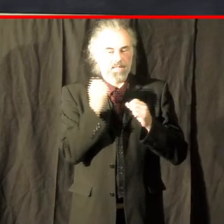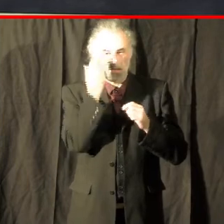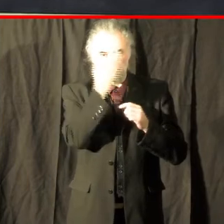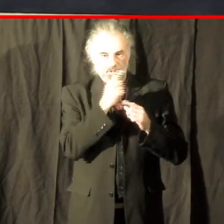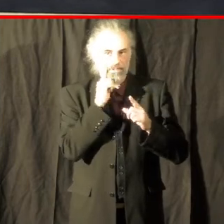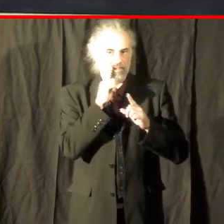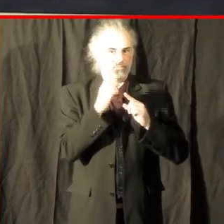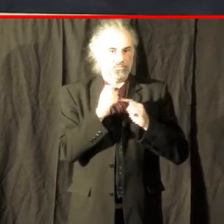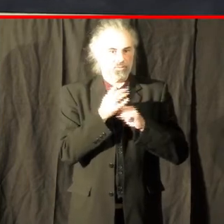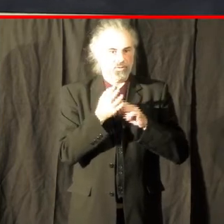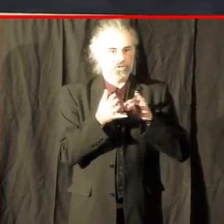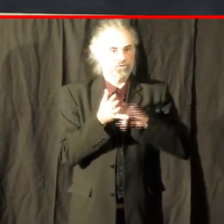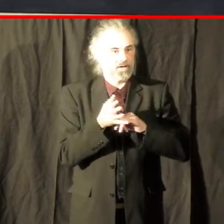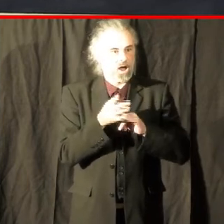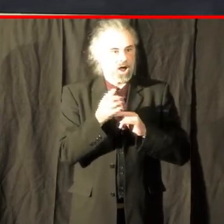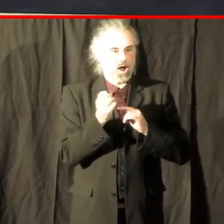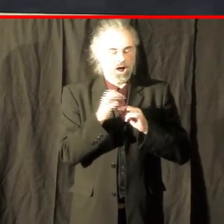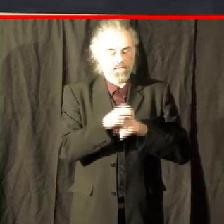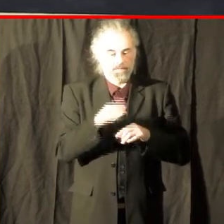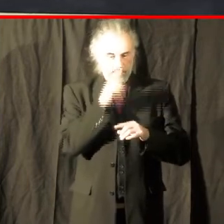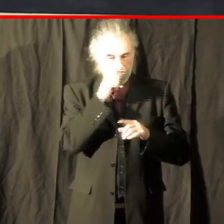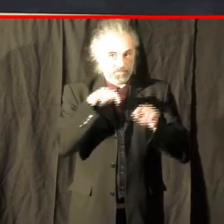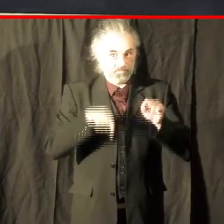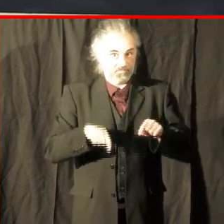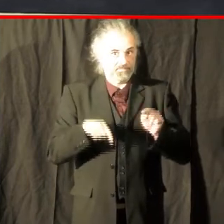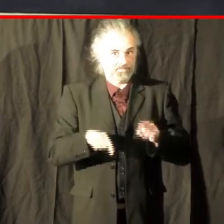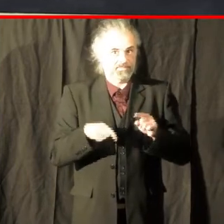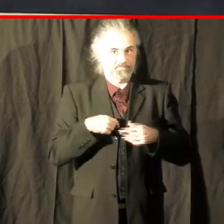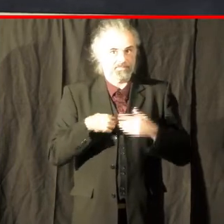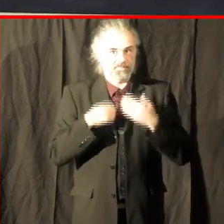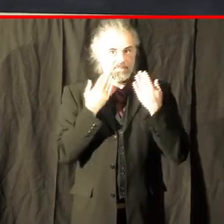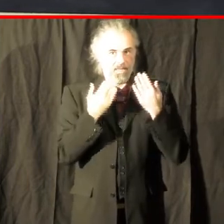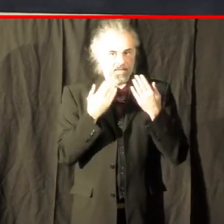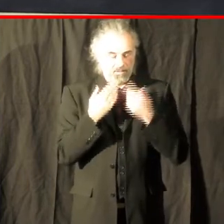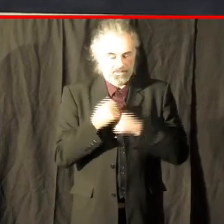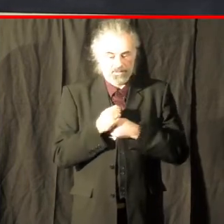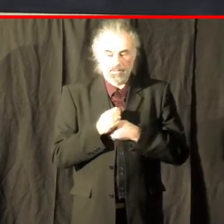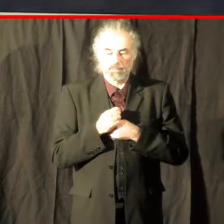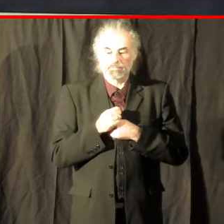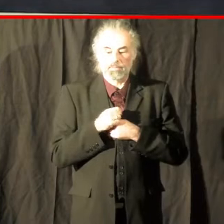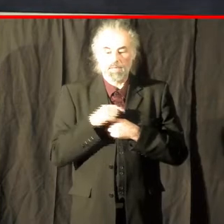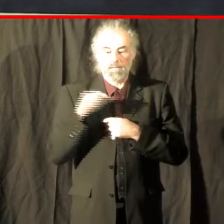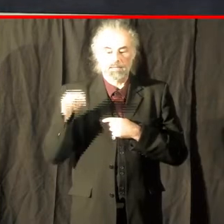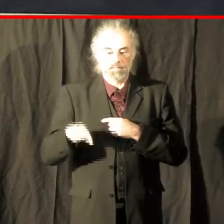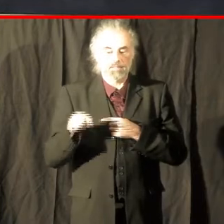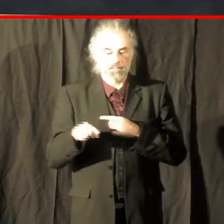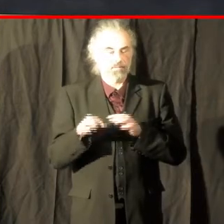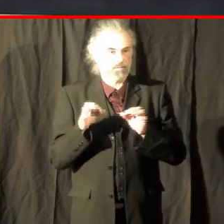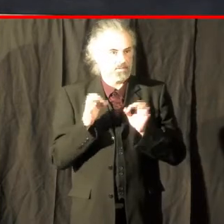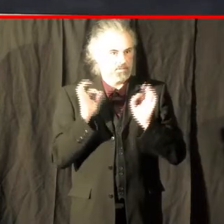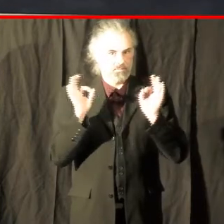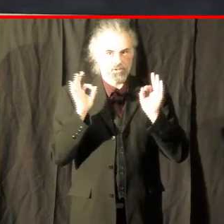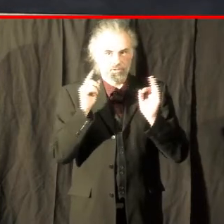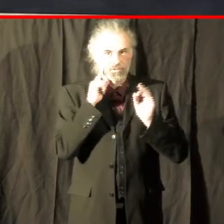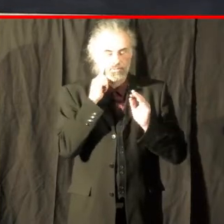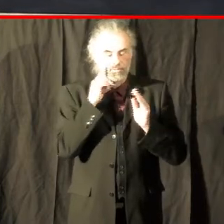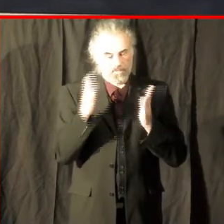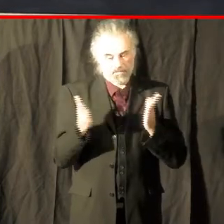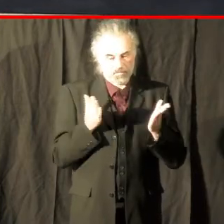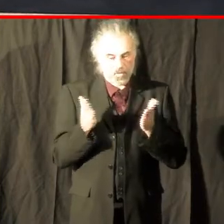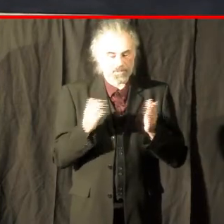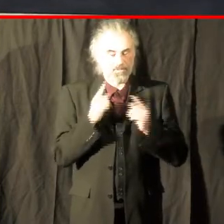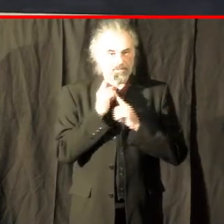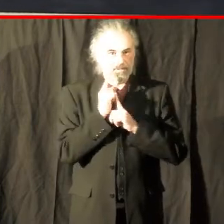you for being here. Tonight, you'll experience a very unique theatre performance, forum theatre. It's a format